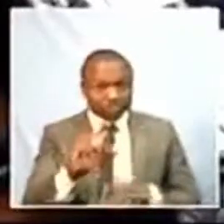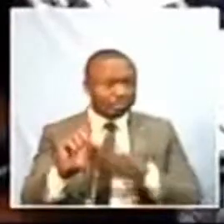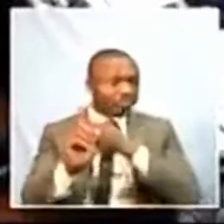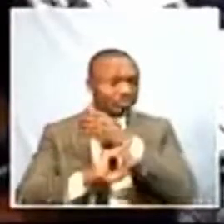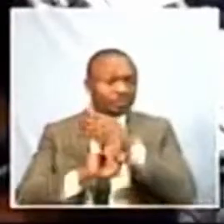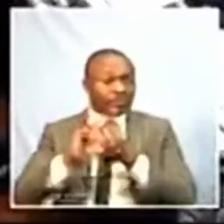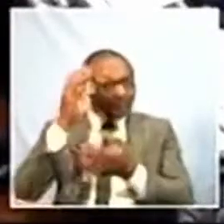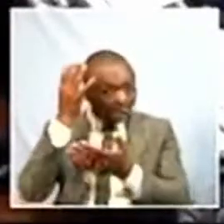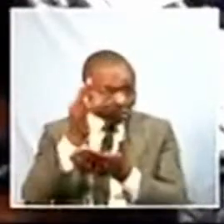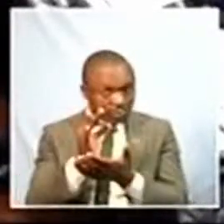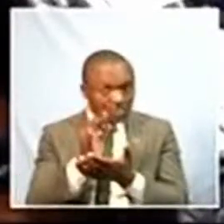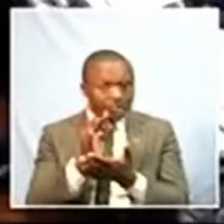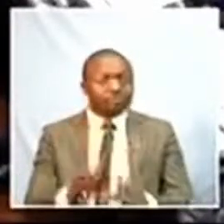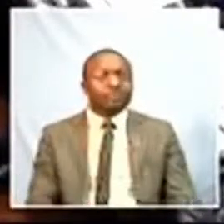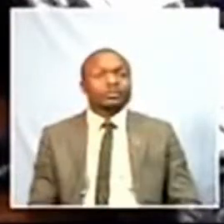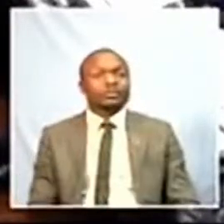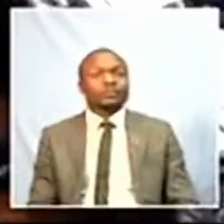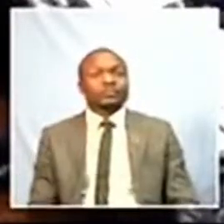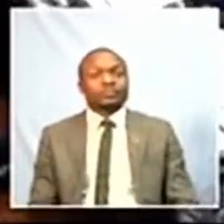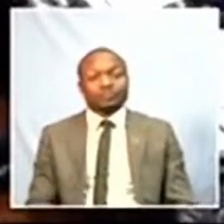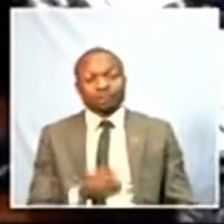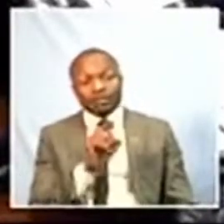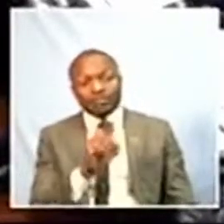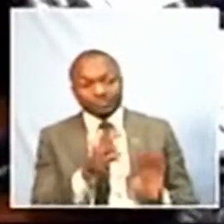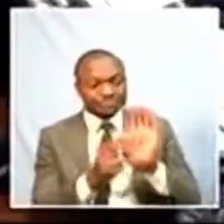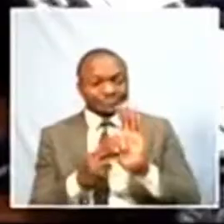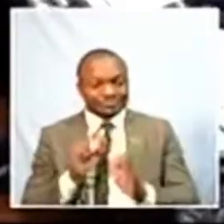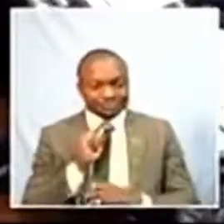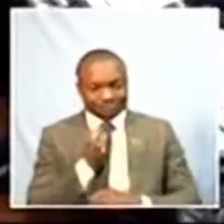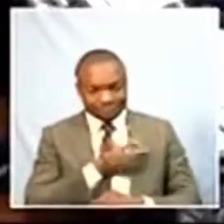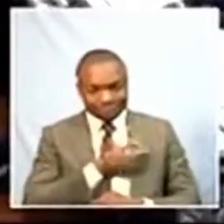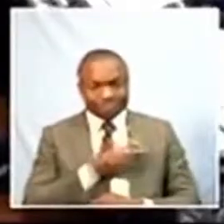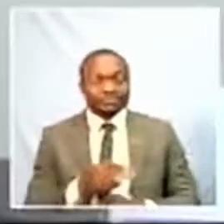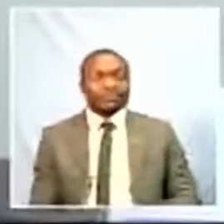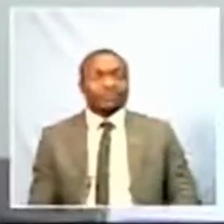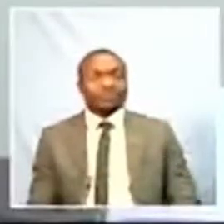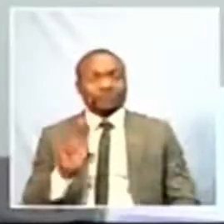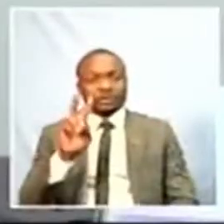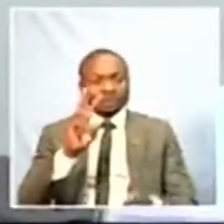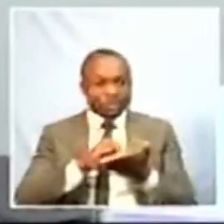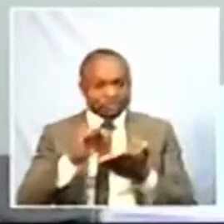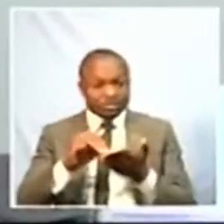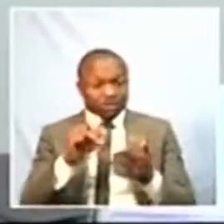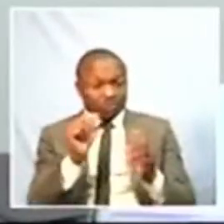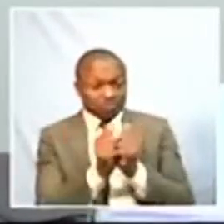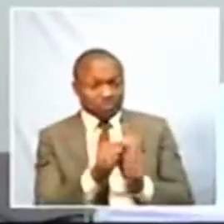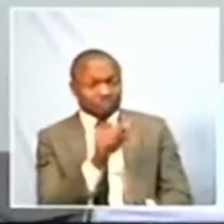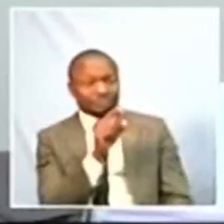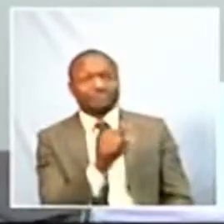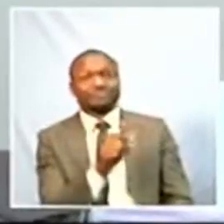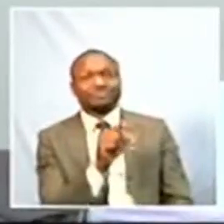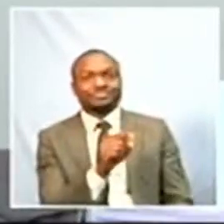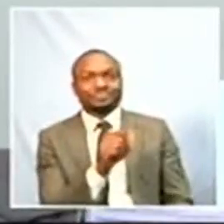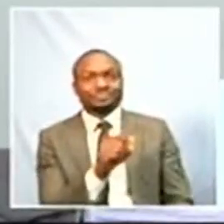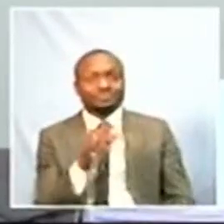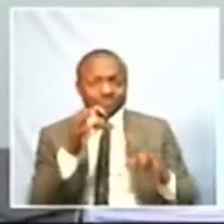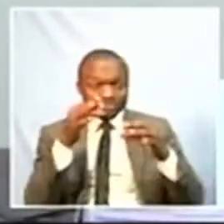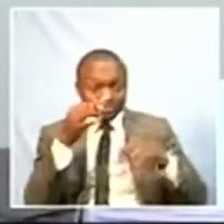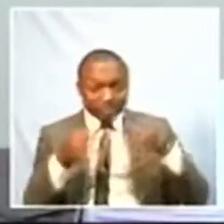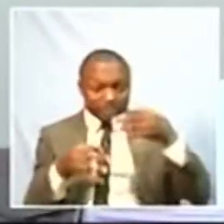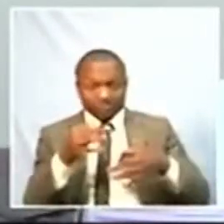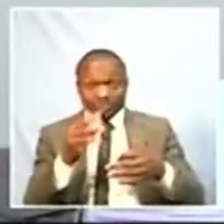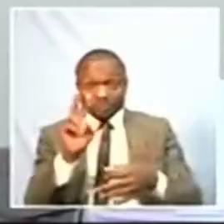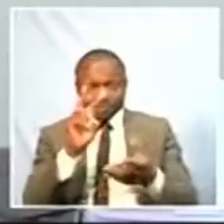is as you are indicating to us that 2 million is with you. If 2 million is with